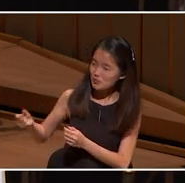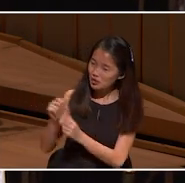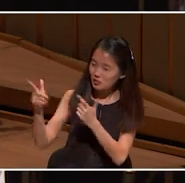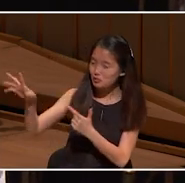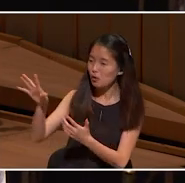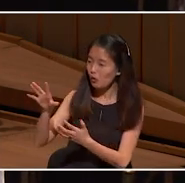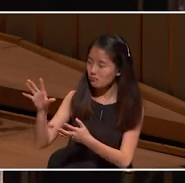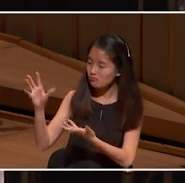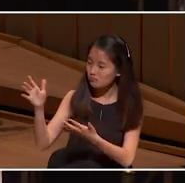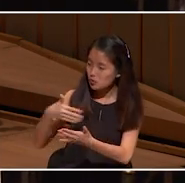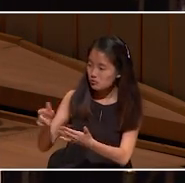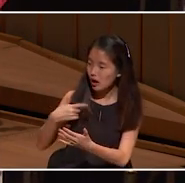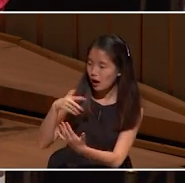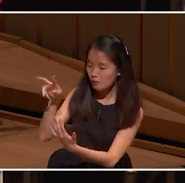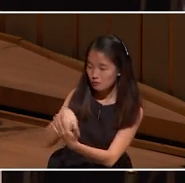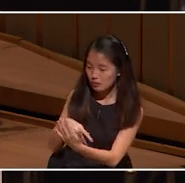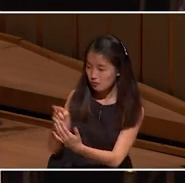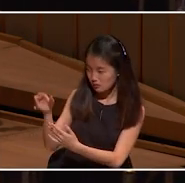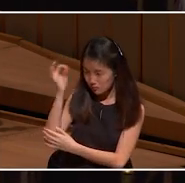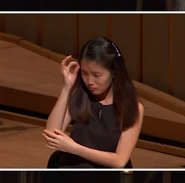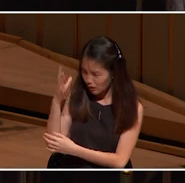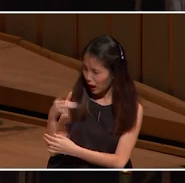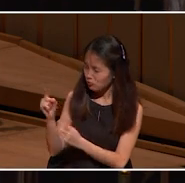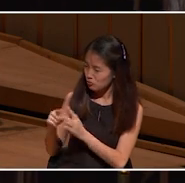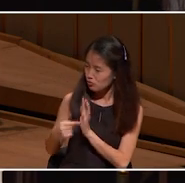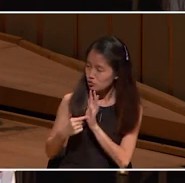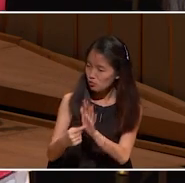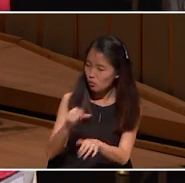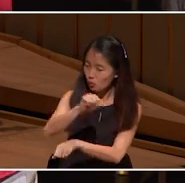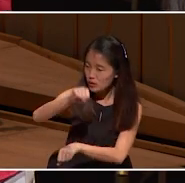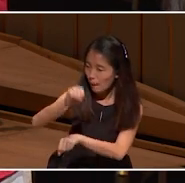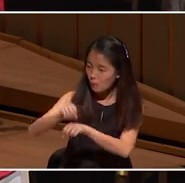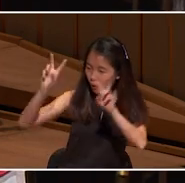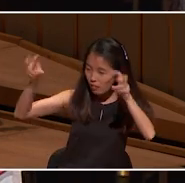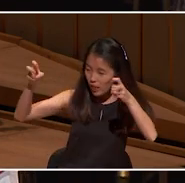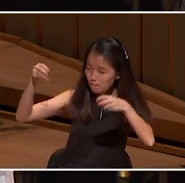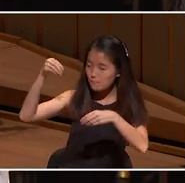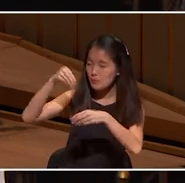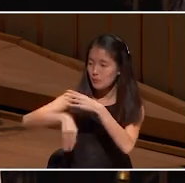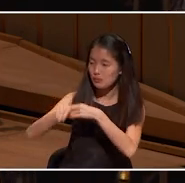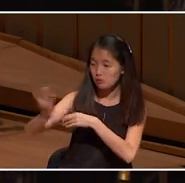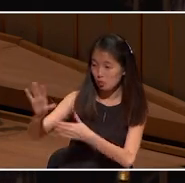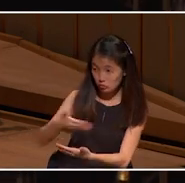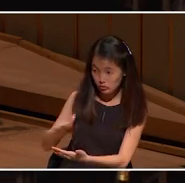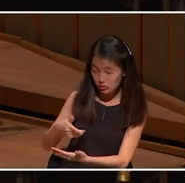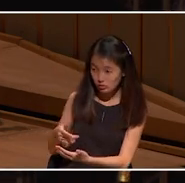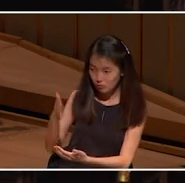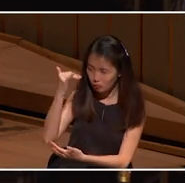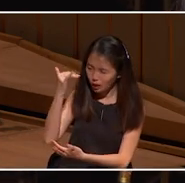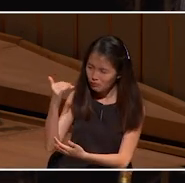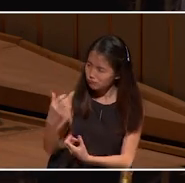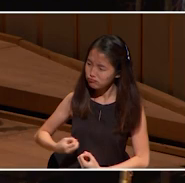Singapore. So you distinctively would like to feature Singapore in a lot of your compositions. Is there a reason for that? What are your inspirations behind